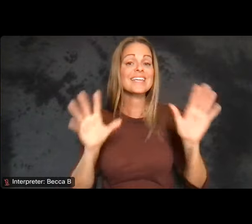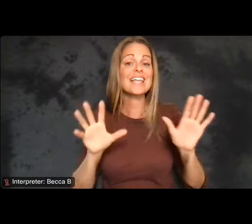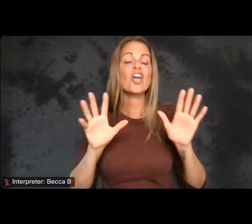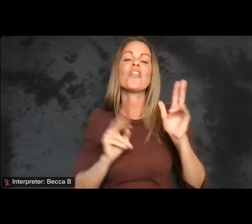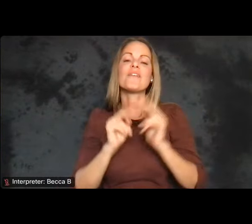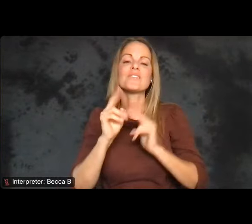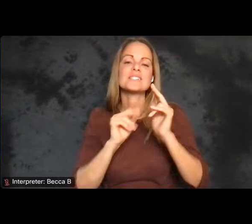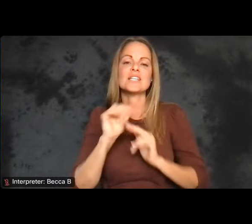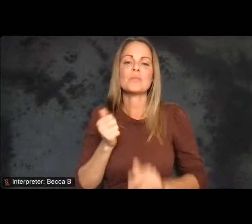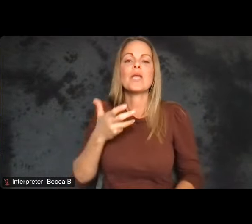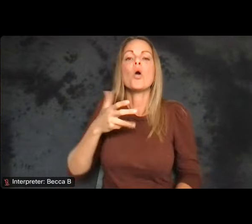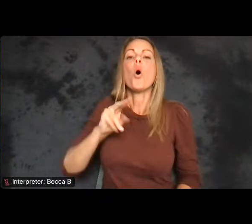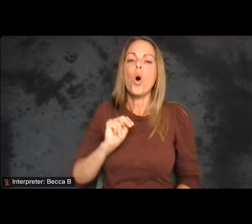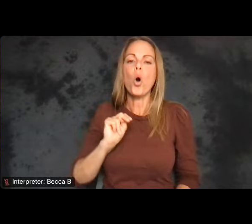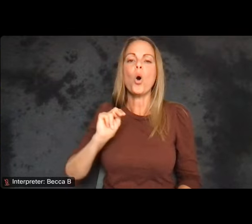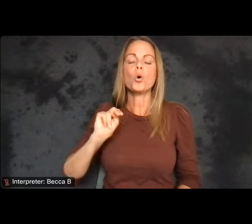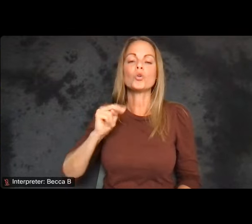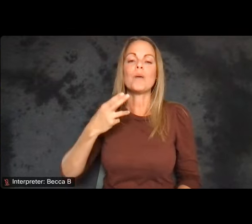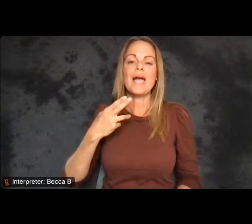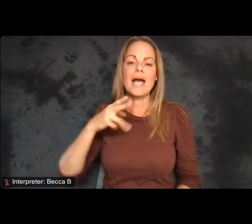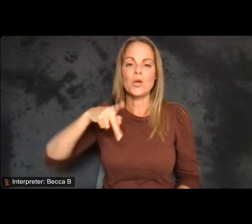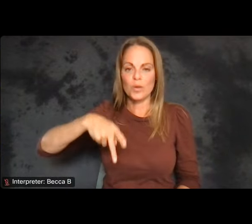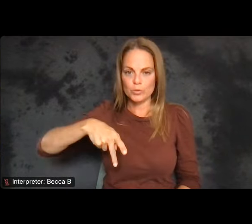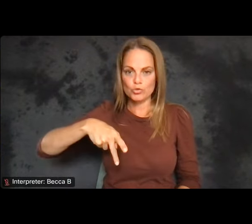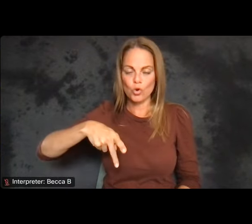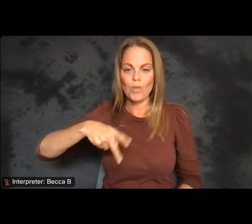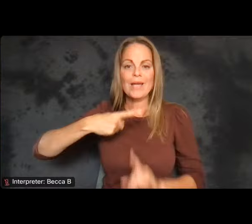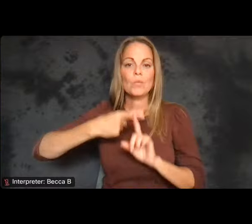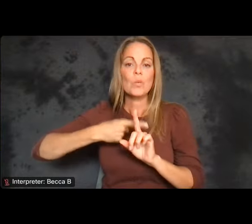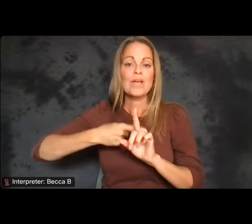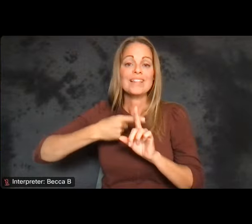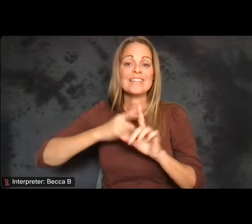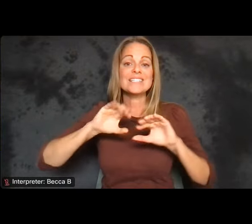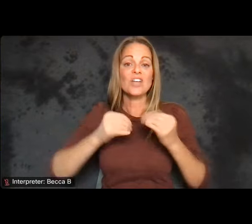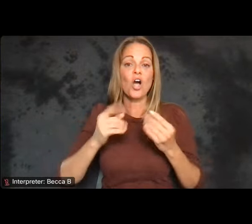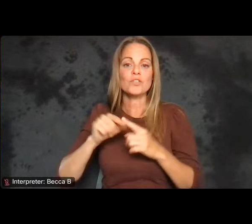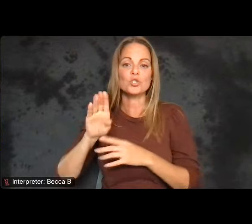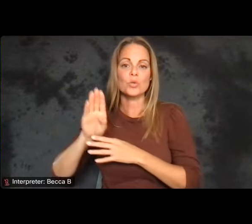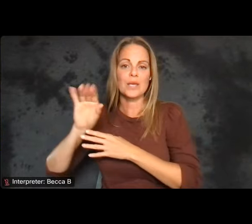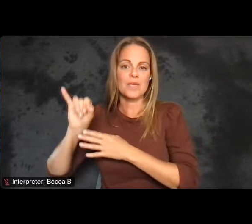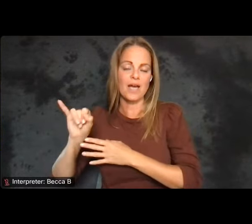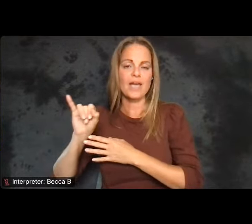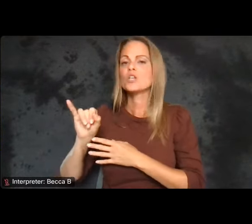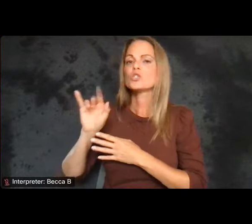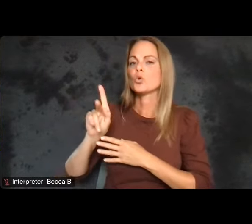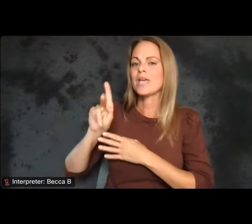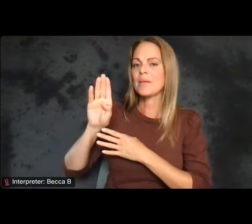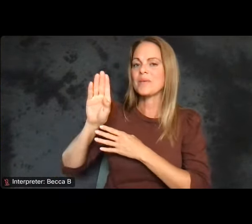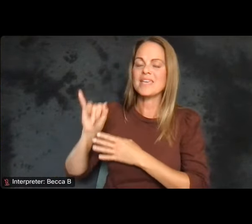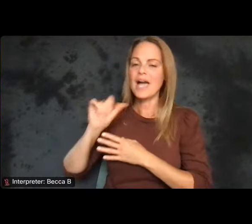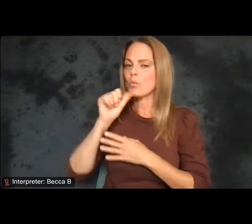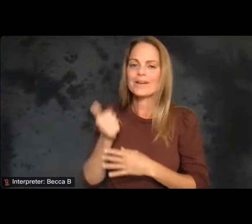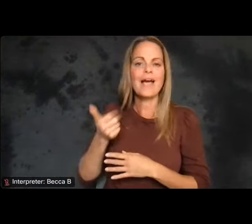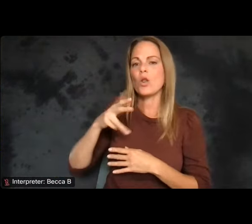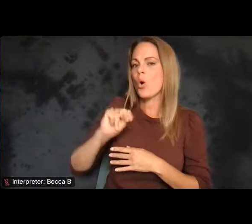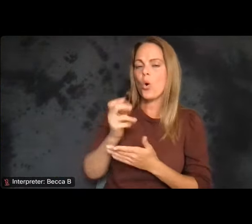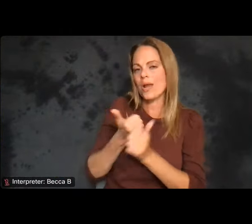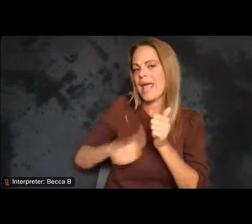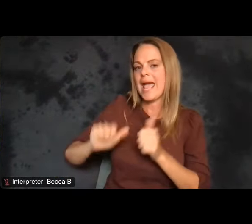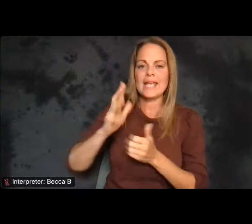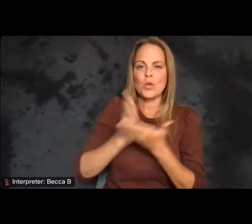by the Highway Patrol, and we would lease those offices to the KBI. So it's not as though KBI would own an element of the building. That makes